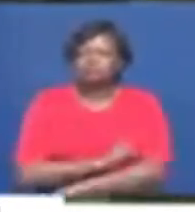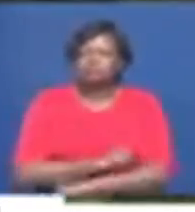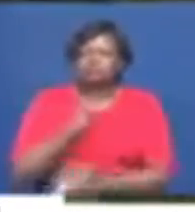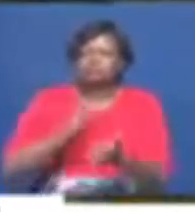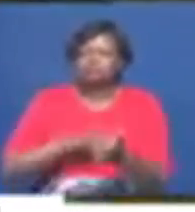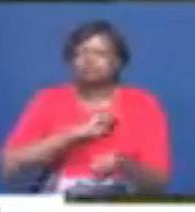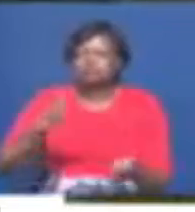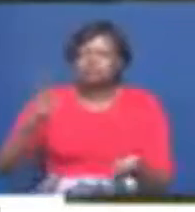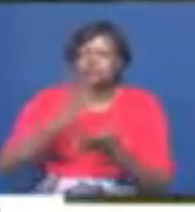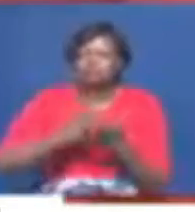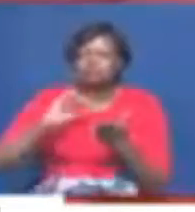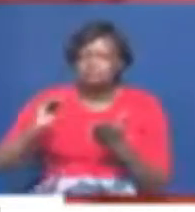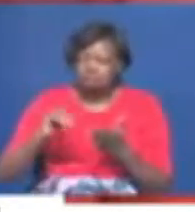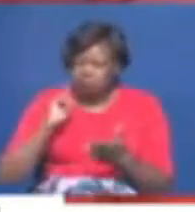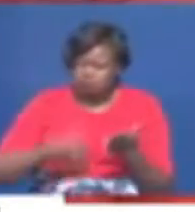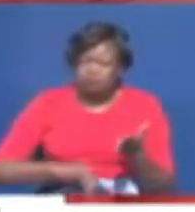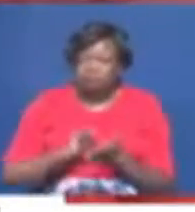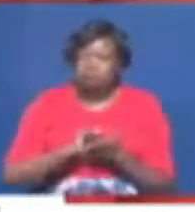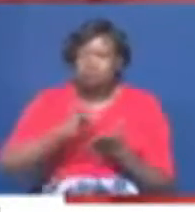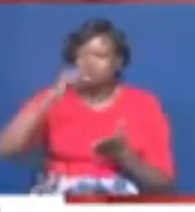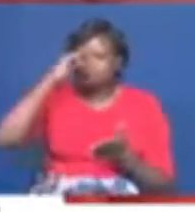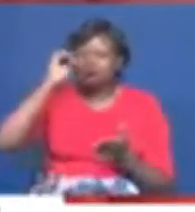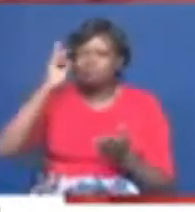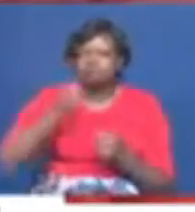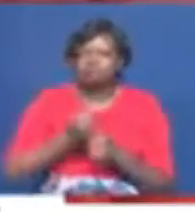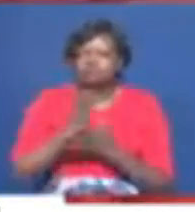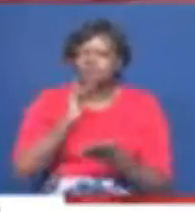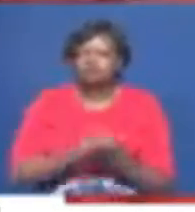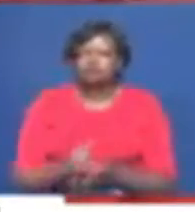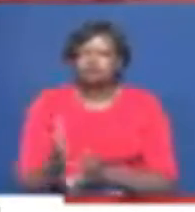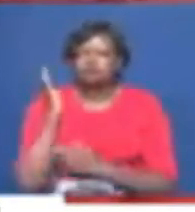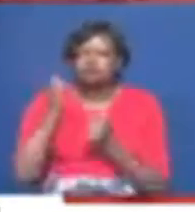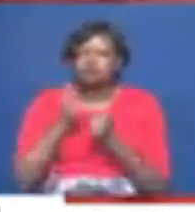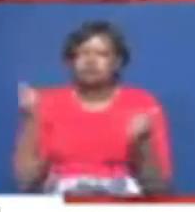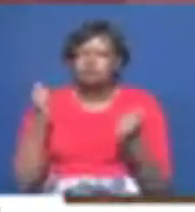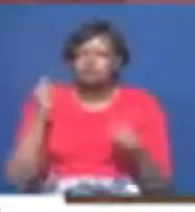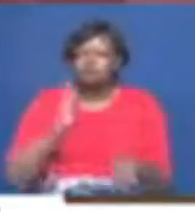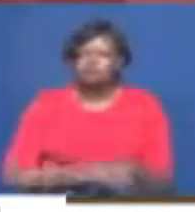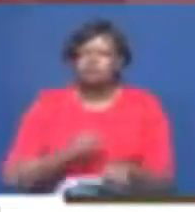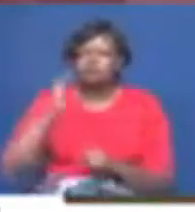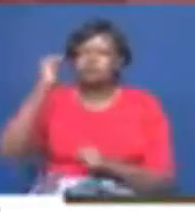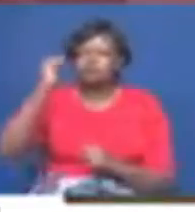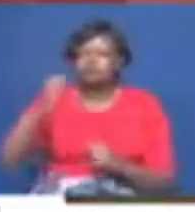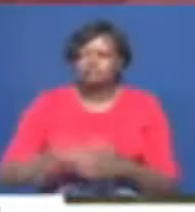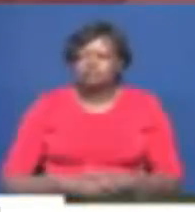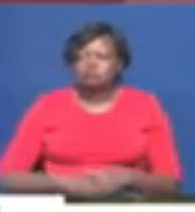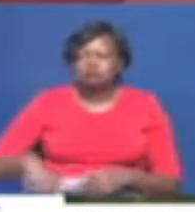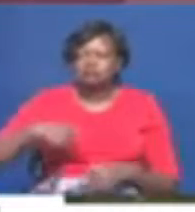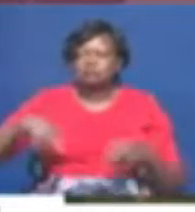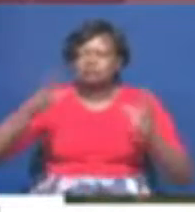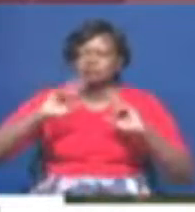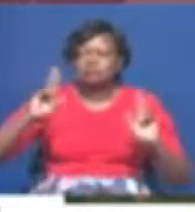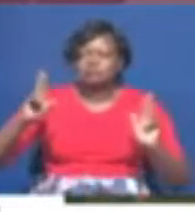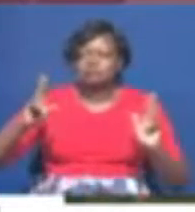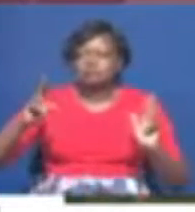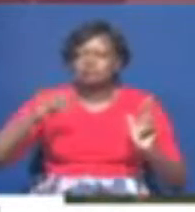Sub-County, affirmed that the government will ensure security is beefed up in this political season. We are there. We